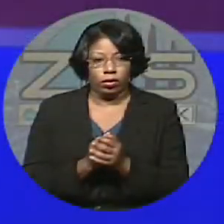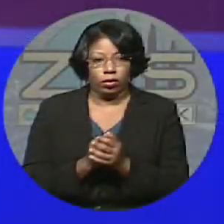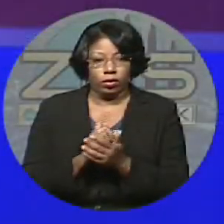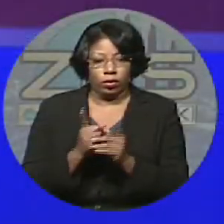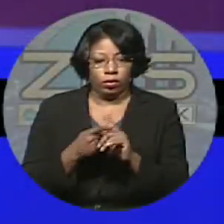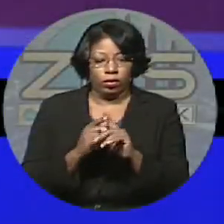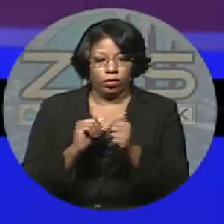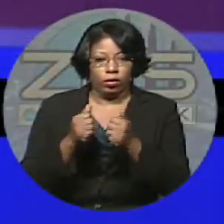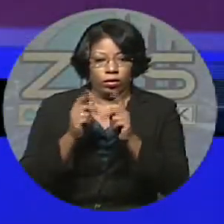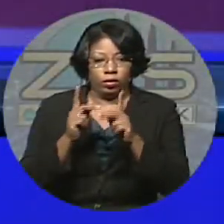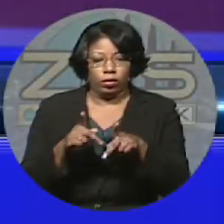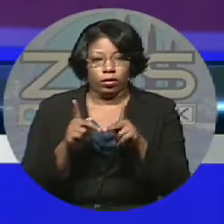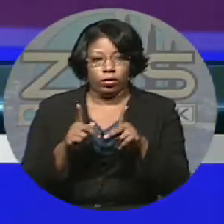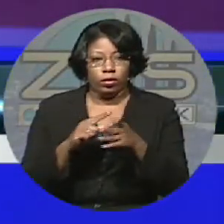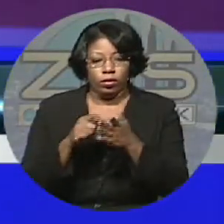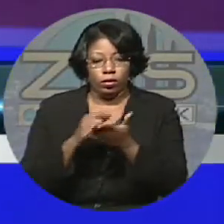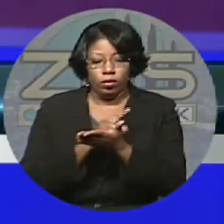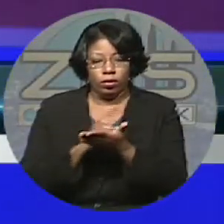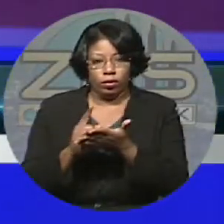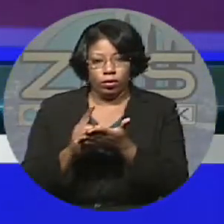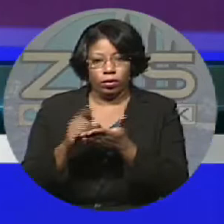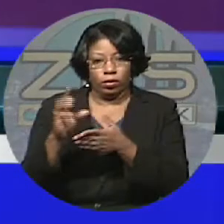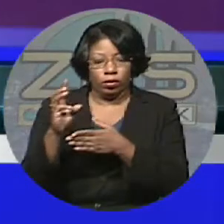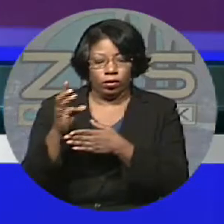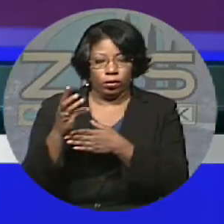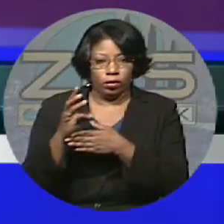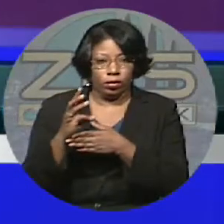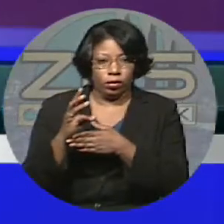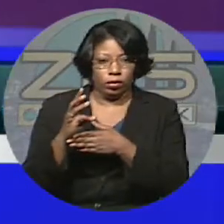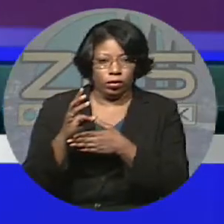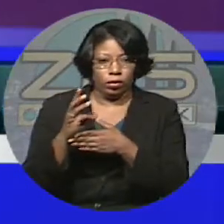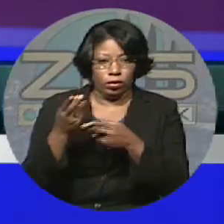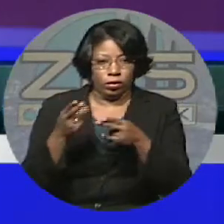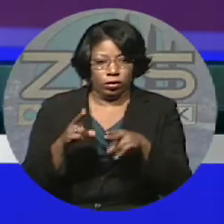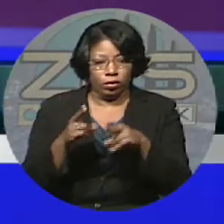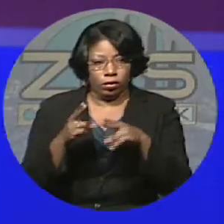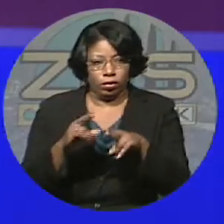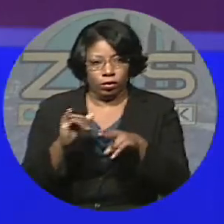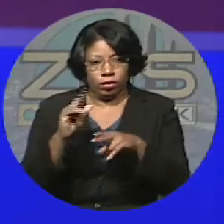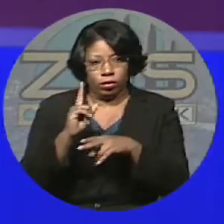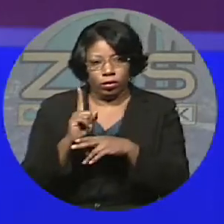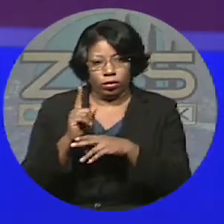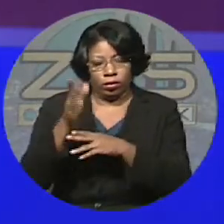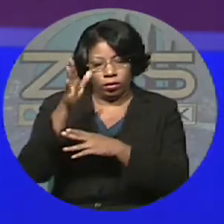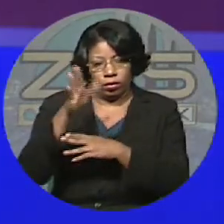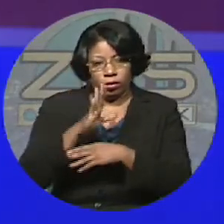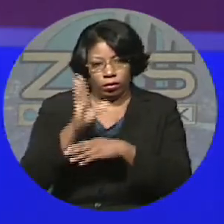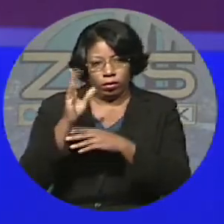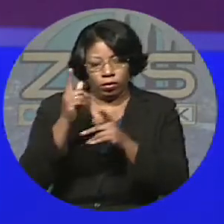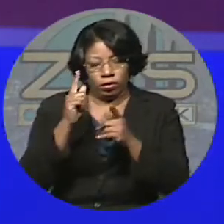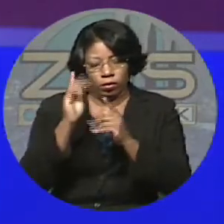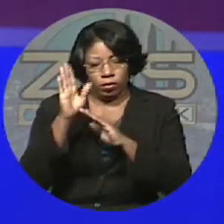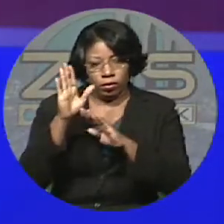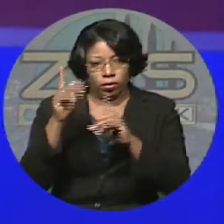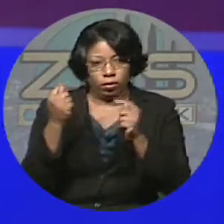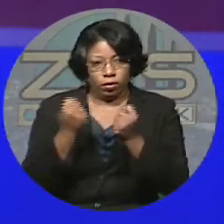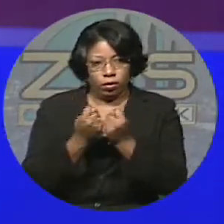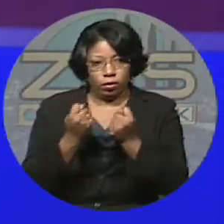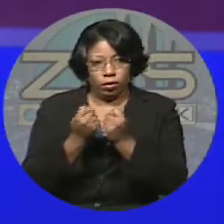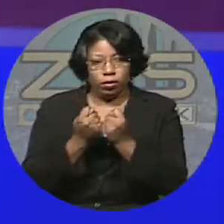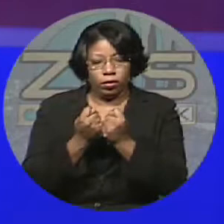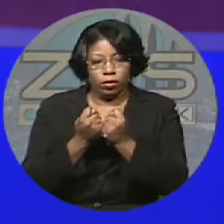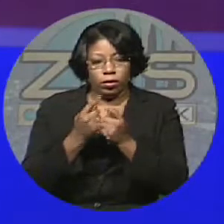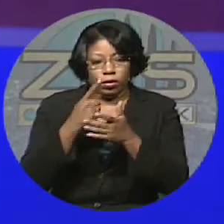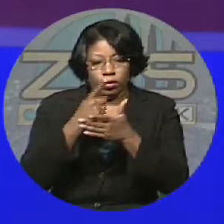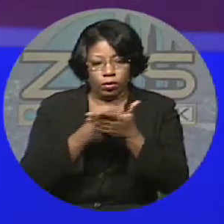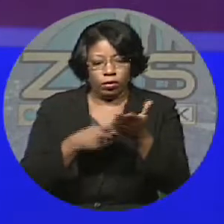Welcome to sports, everybody. The Sweet 16 is underway in the NCAA Division I men's basketball tournament. The matchup most Bahamians are